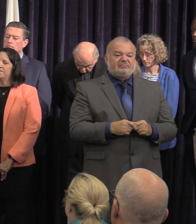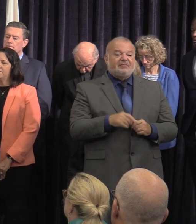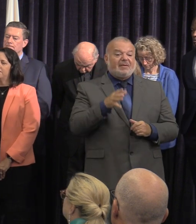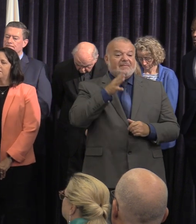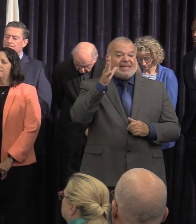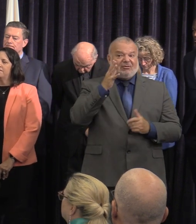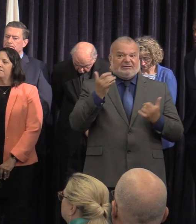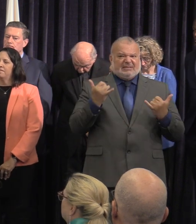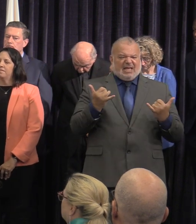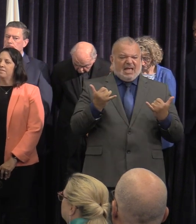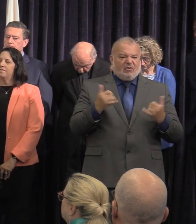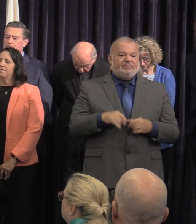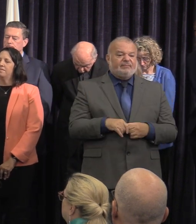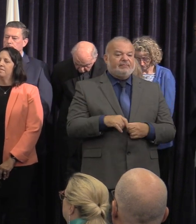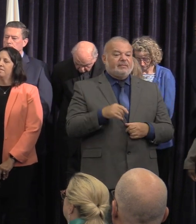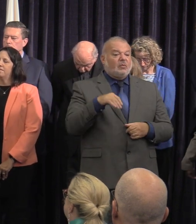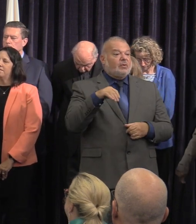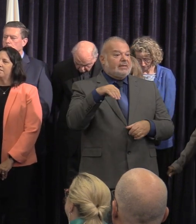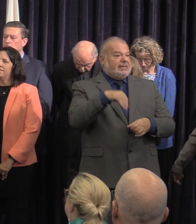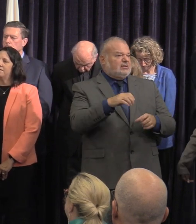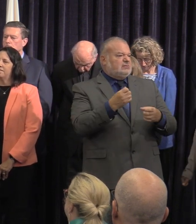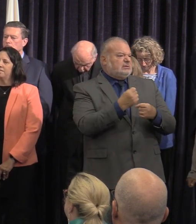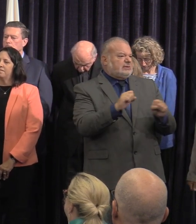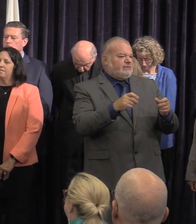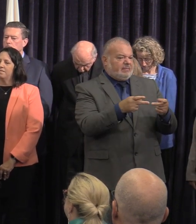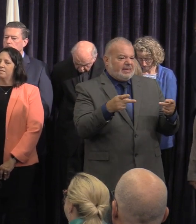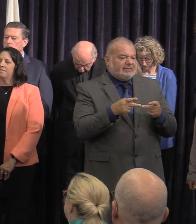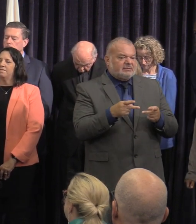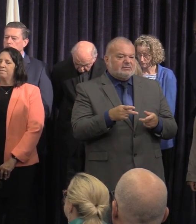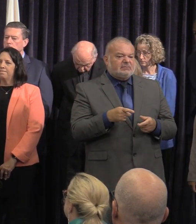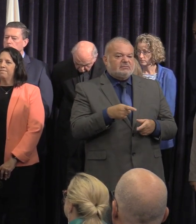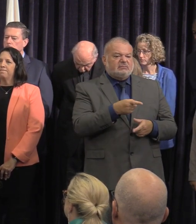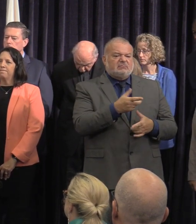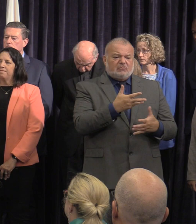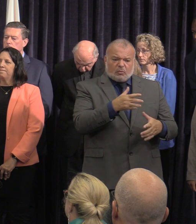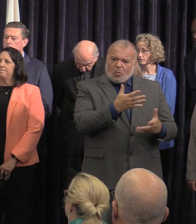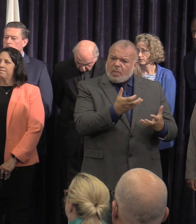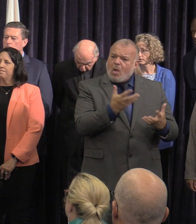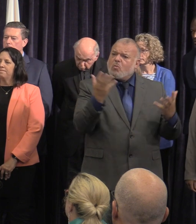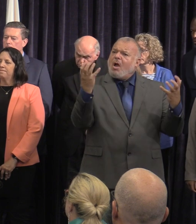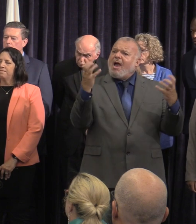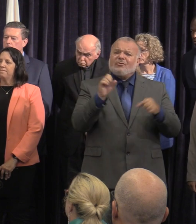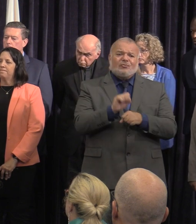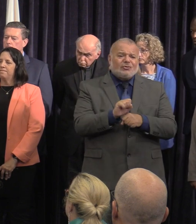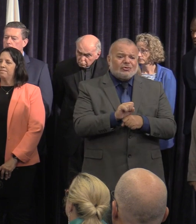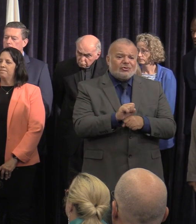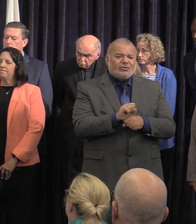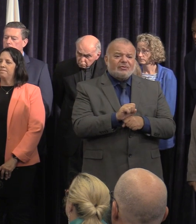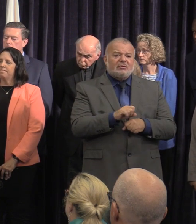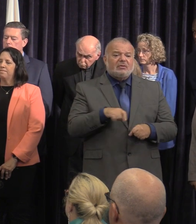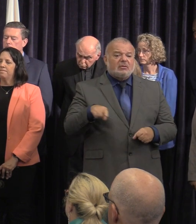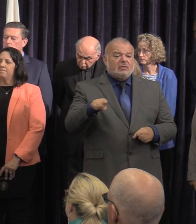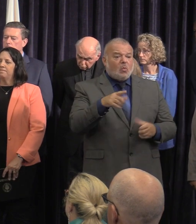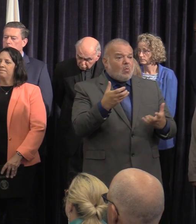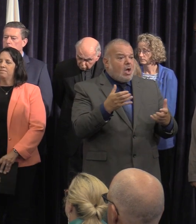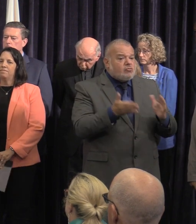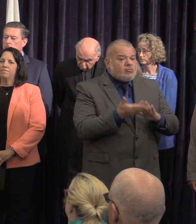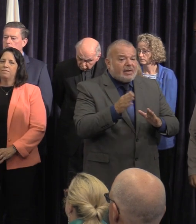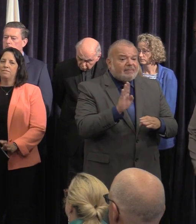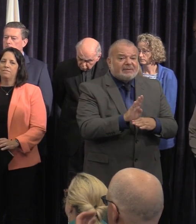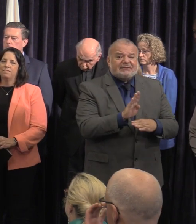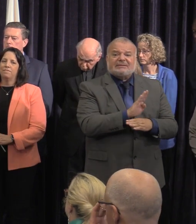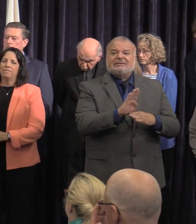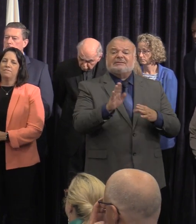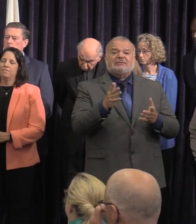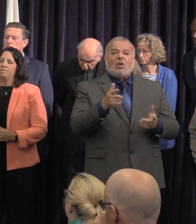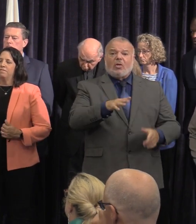programs now. They are ready and willing to work today. If you are an employer and you have job